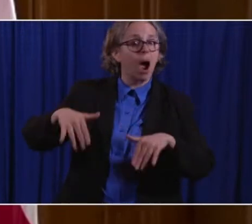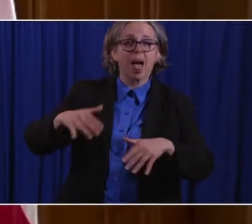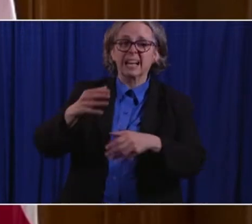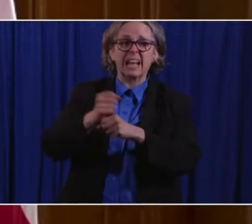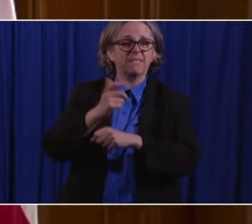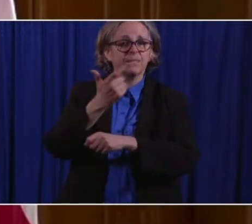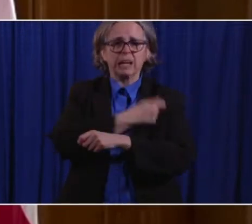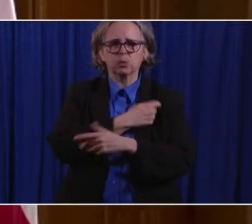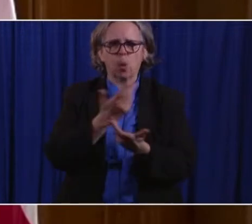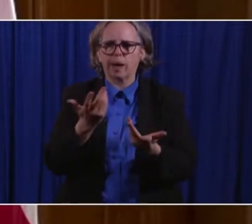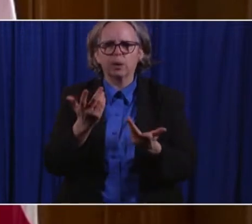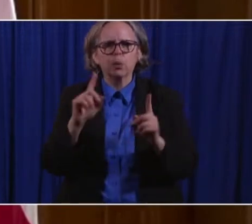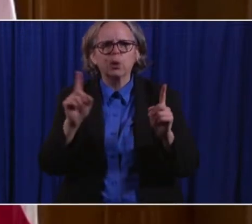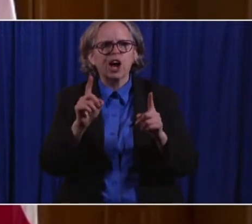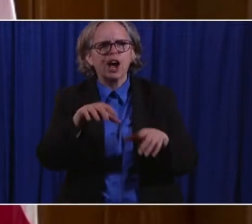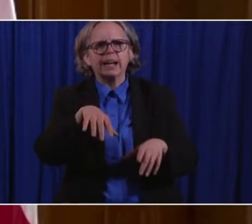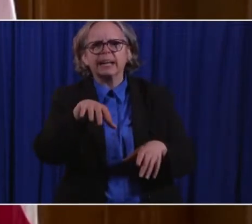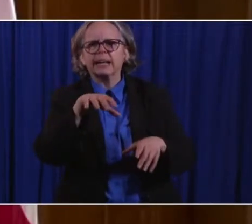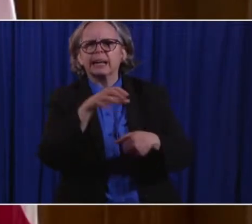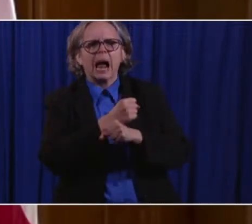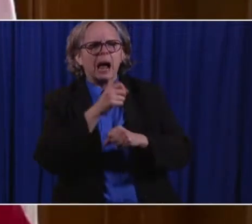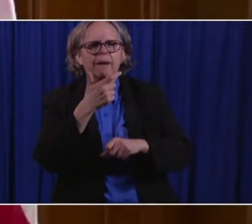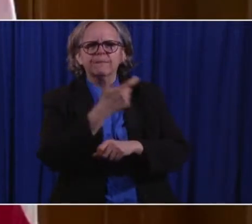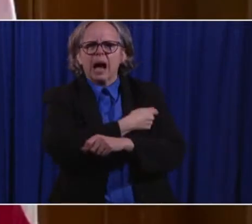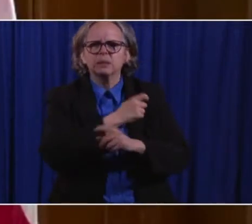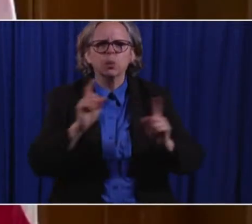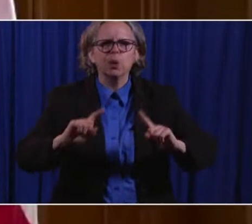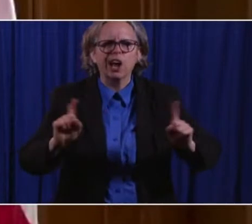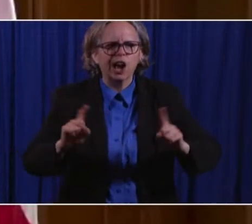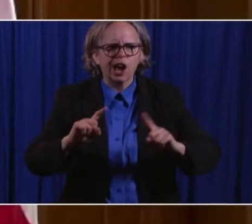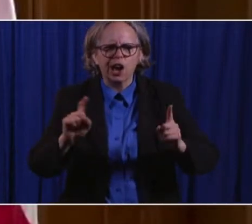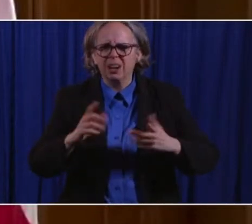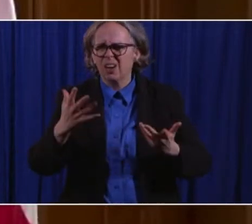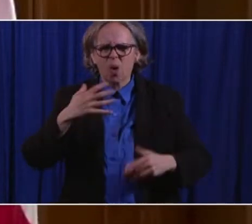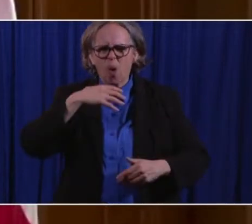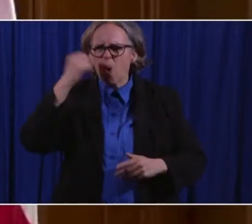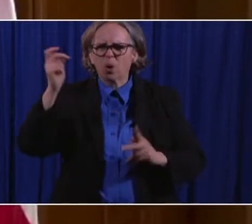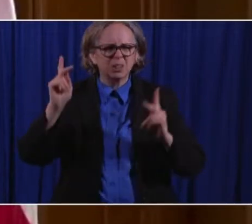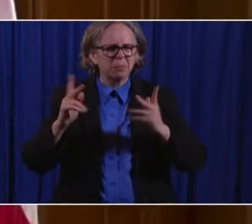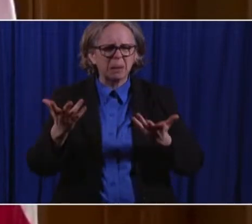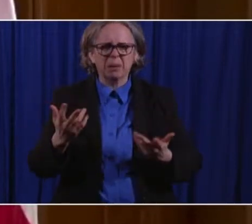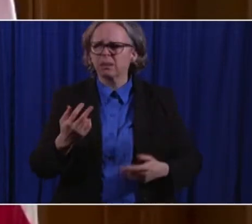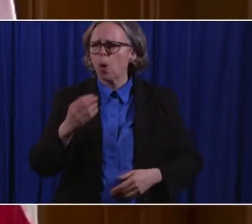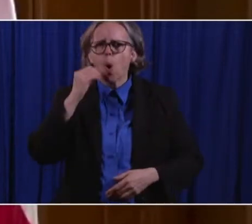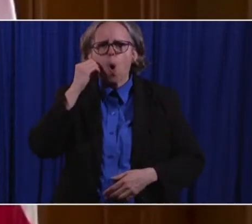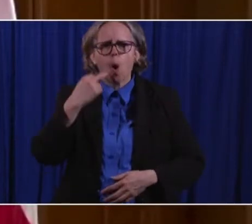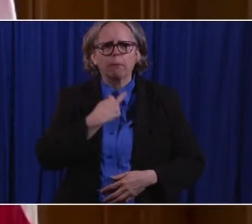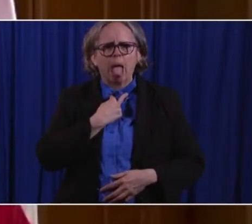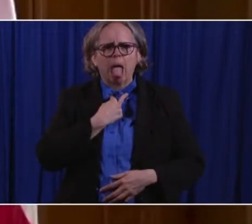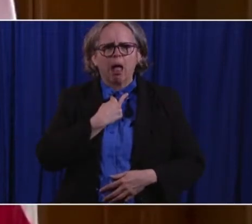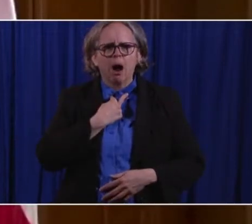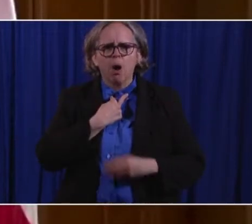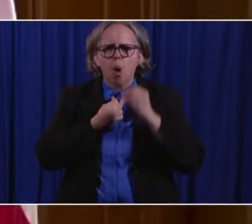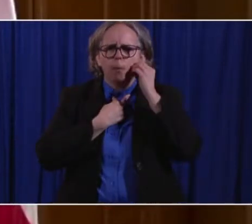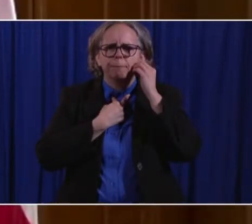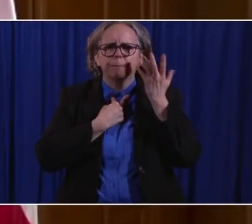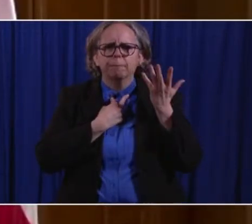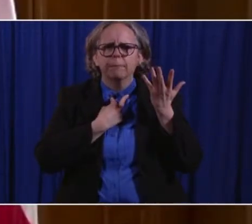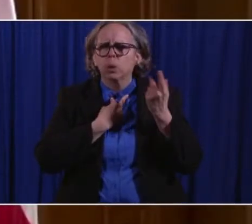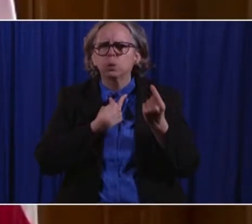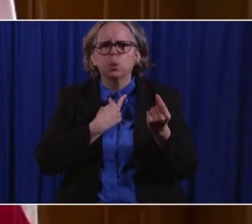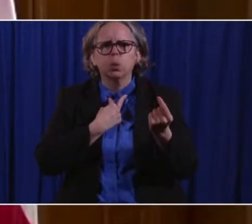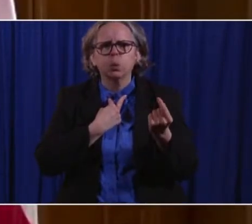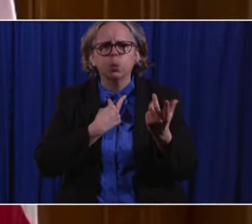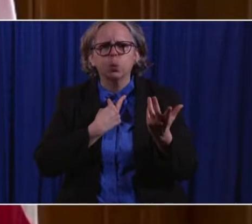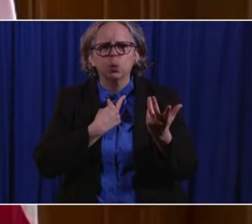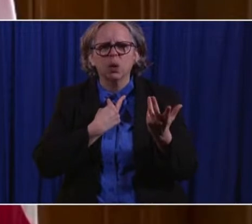example, those people, older people, generally older people who are in their homes and literally cannot leave their homes. And,